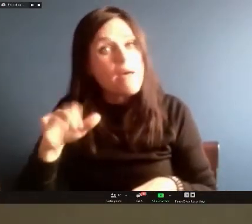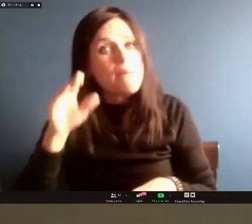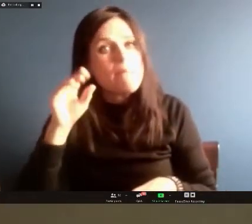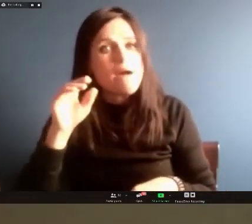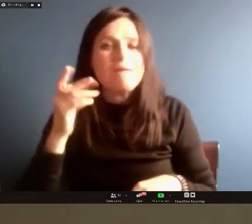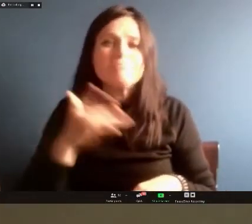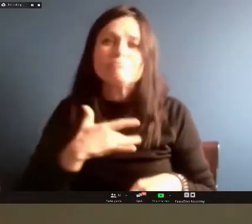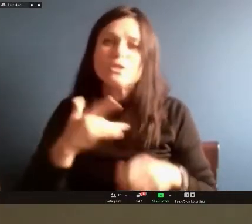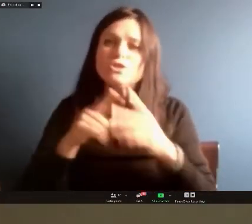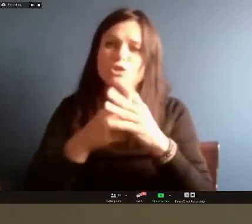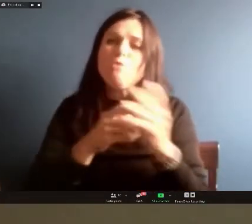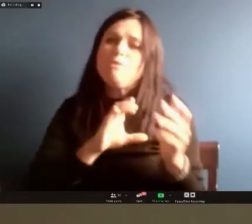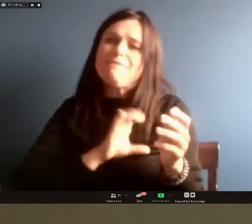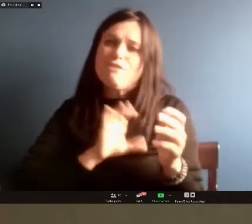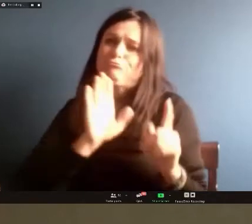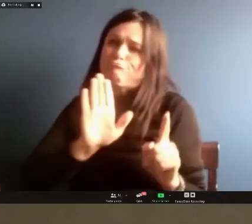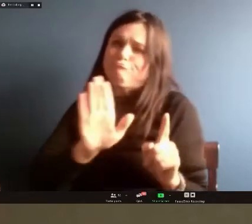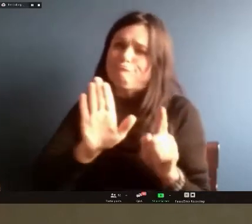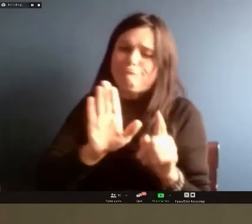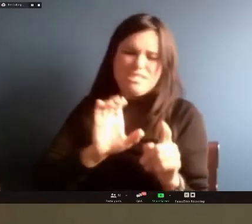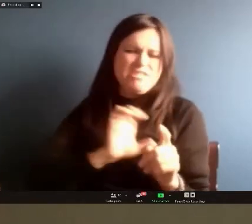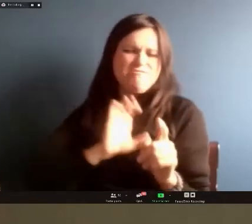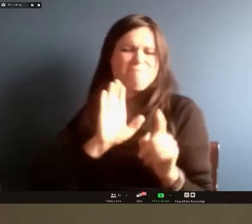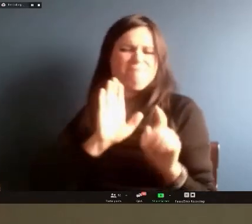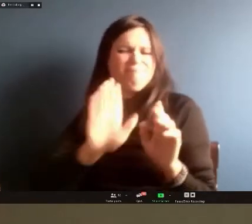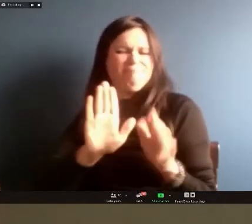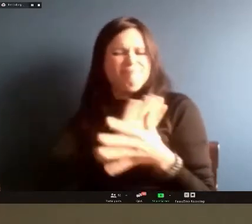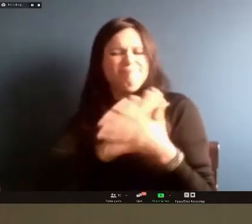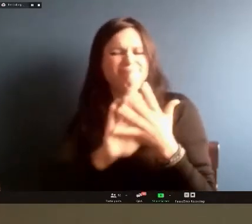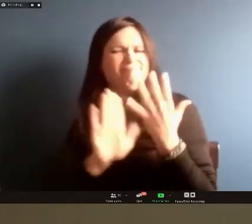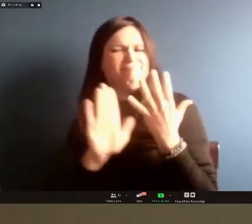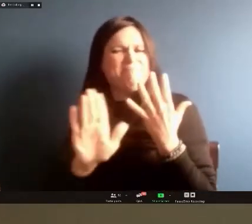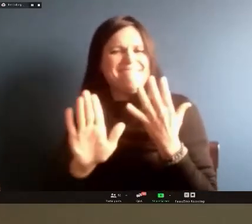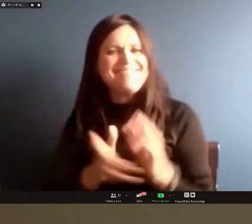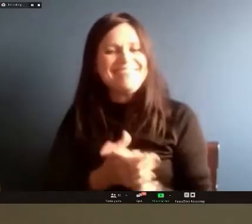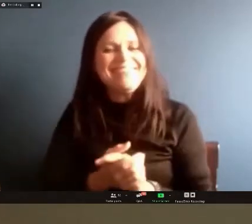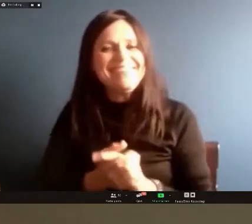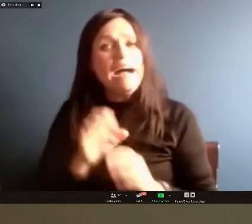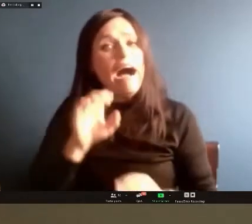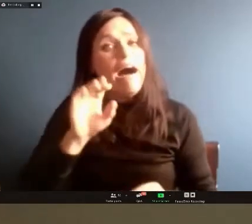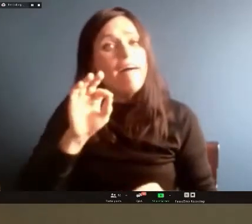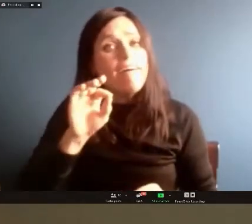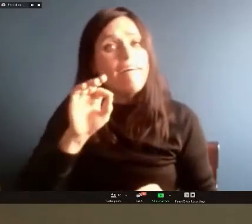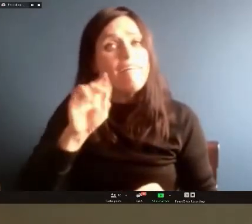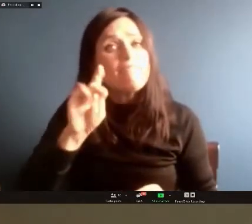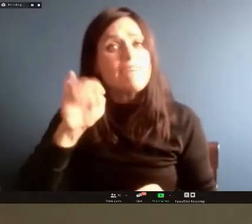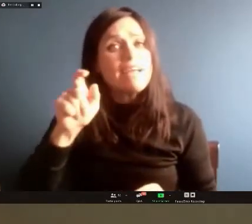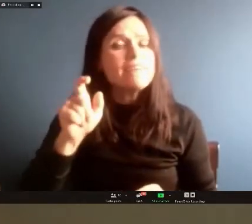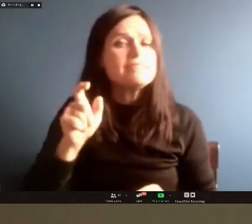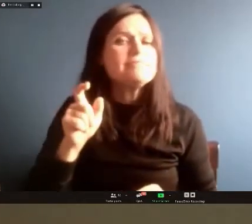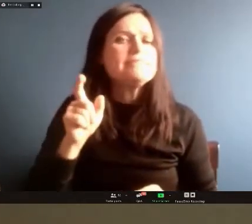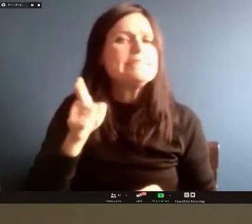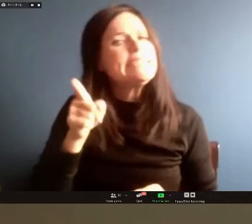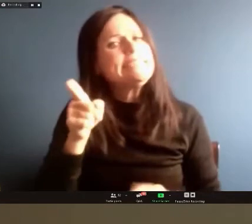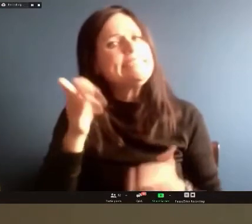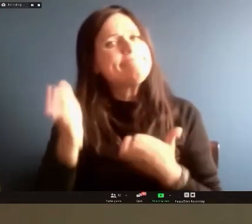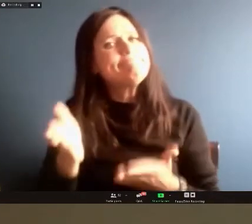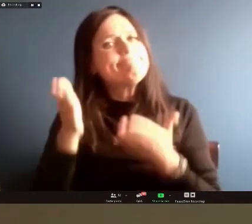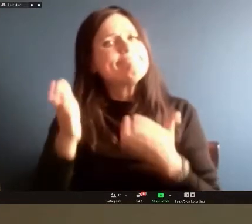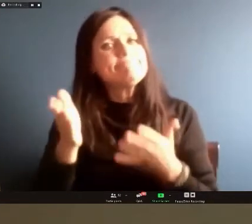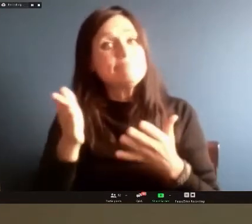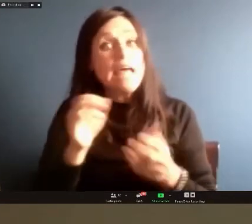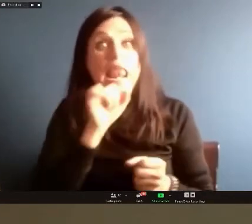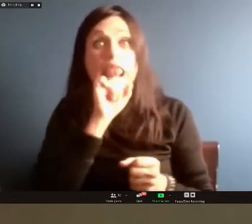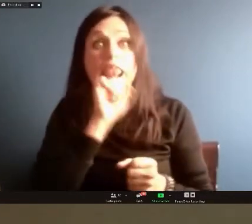with character. And Felix is somebody who loves